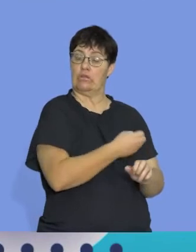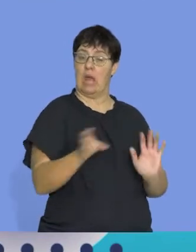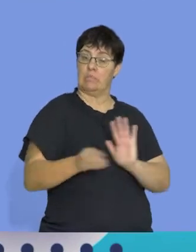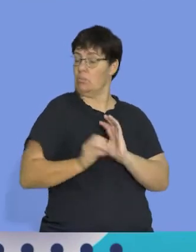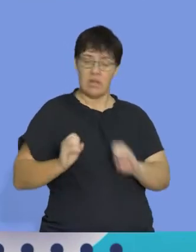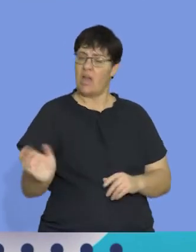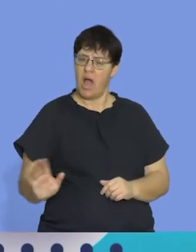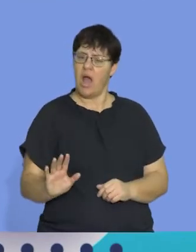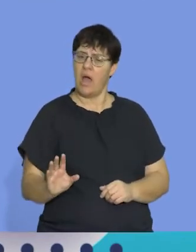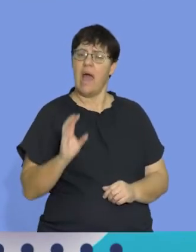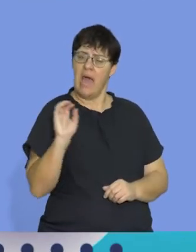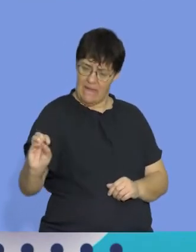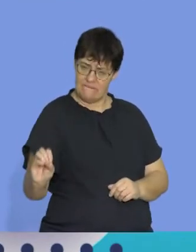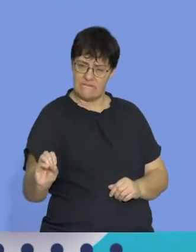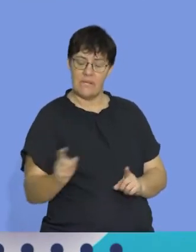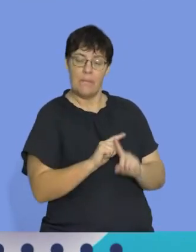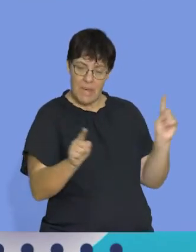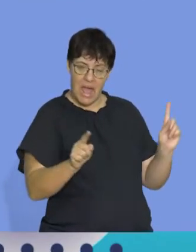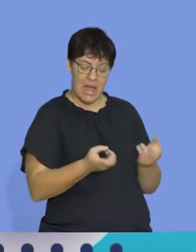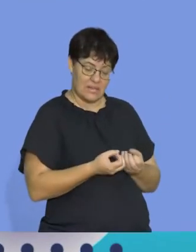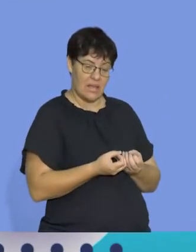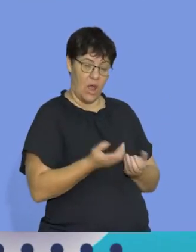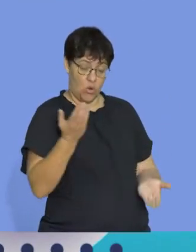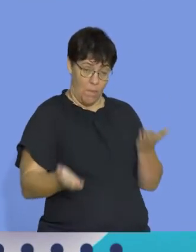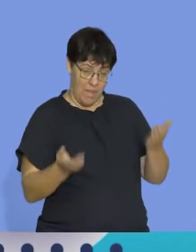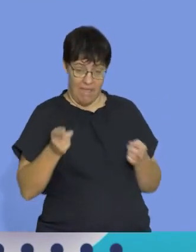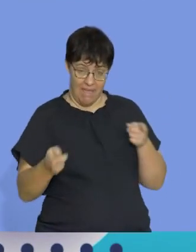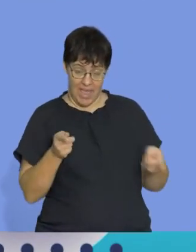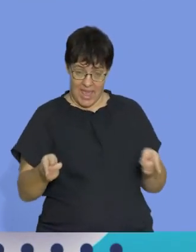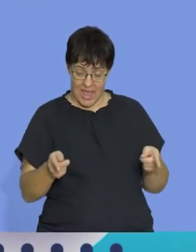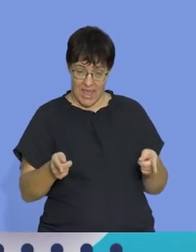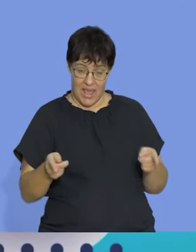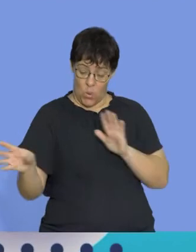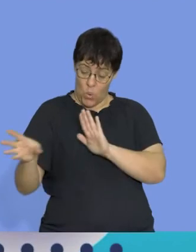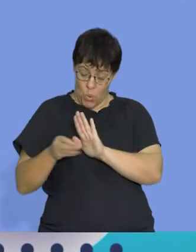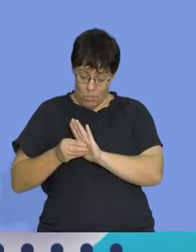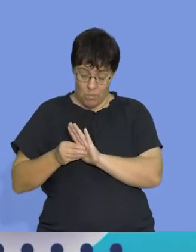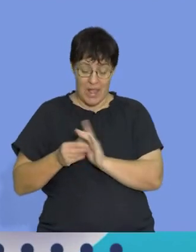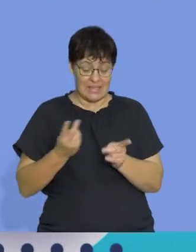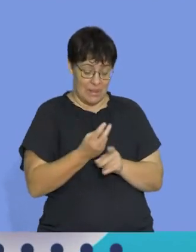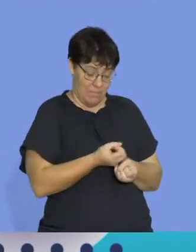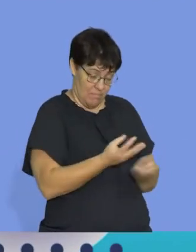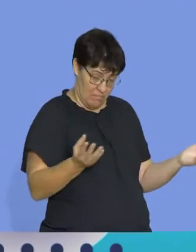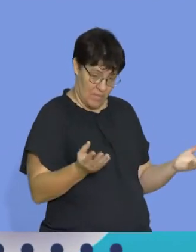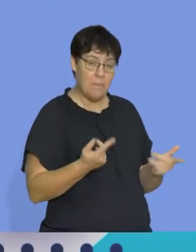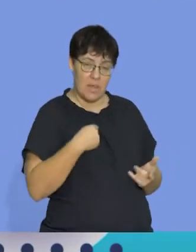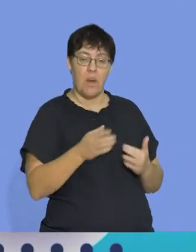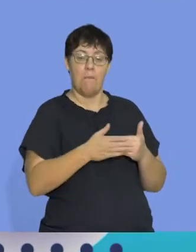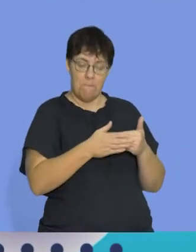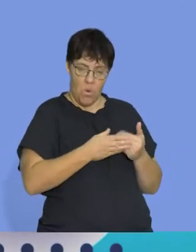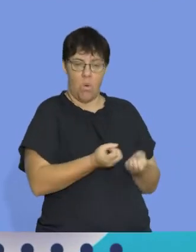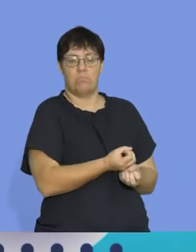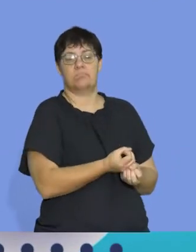what we're simply saying is that the comparison between the amount of energy absorbed to break the existing bond